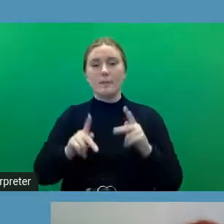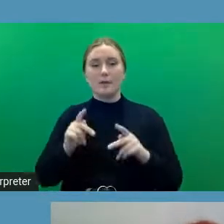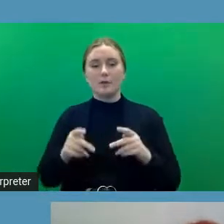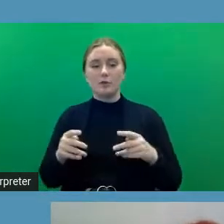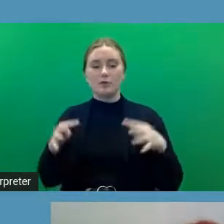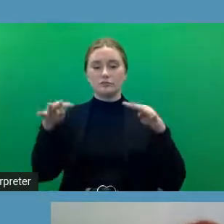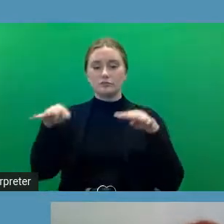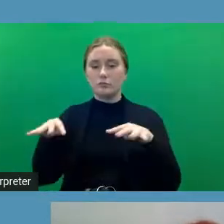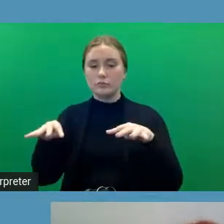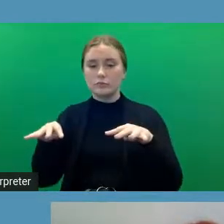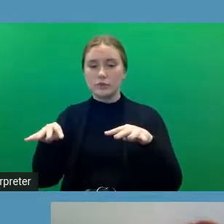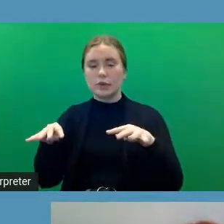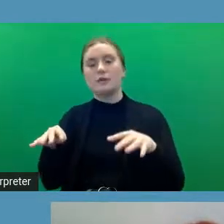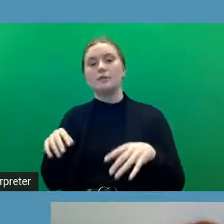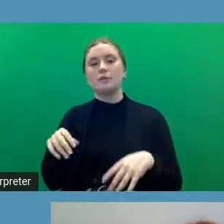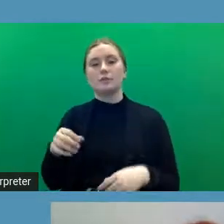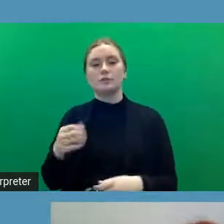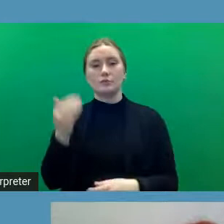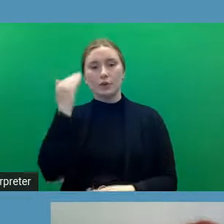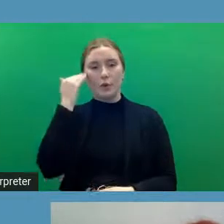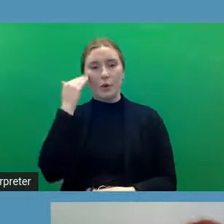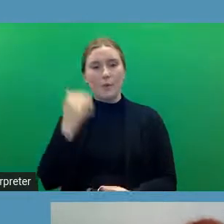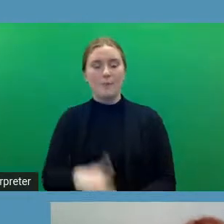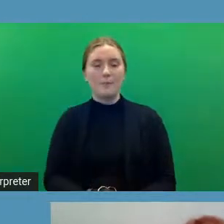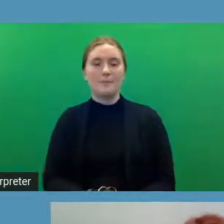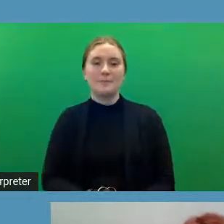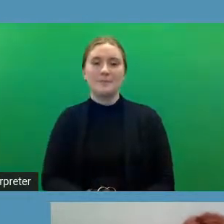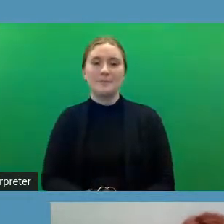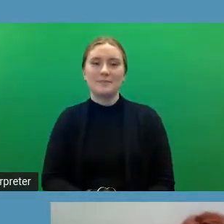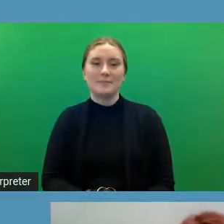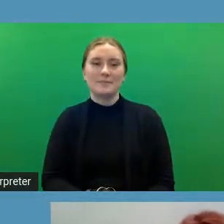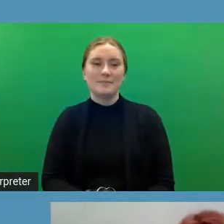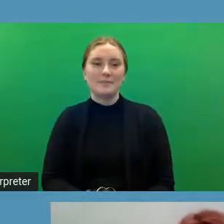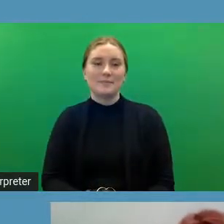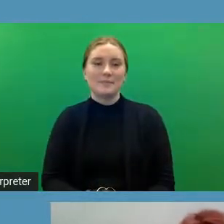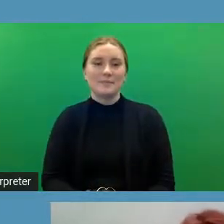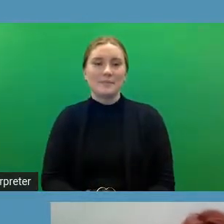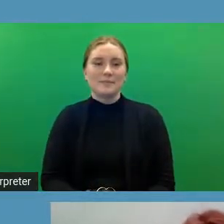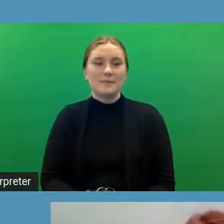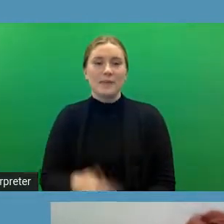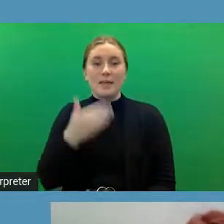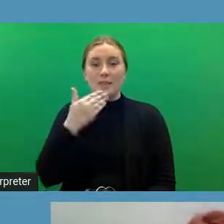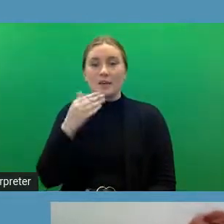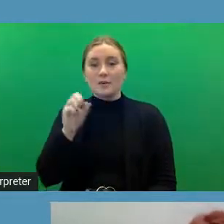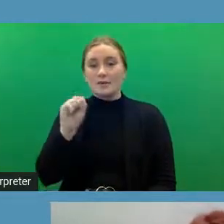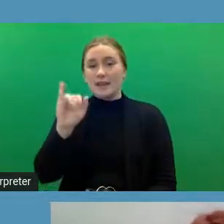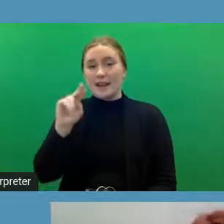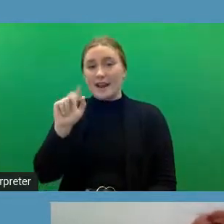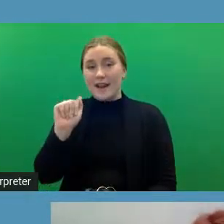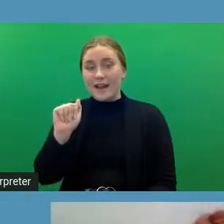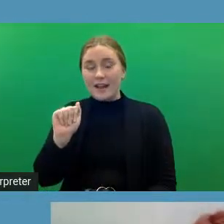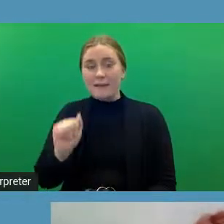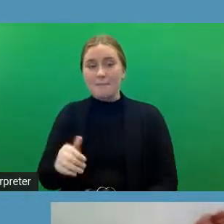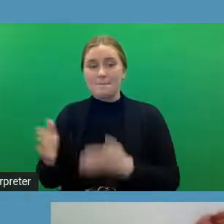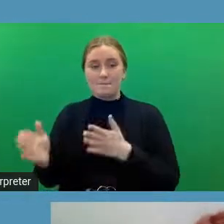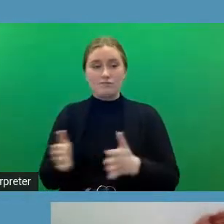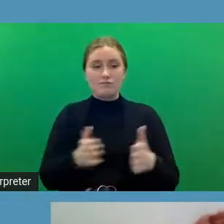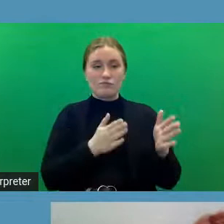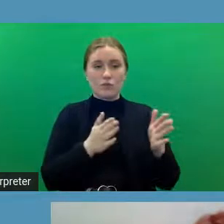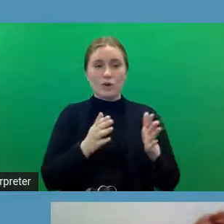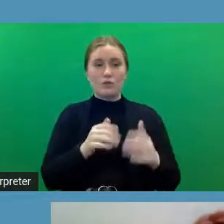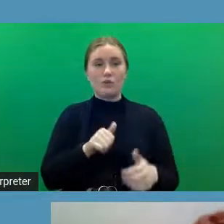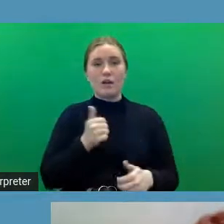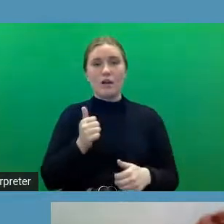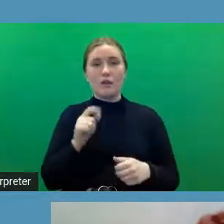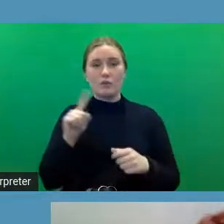resources on for those as well. Mm-hmm. Thank you, Sina. I'm going to move on to this next